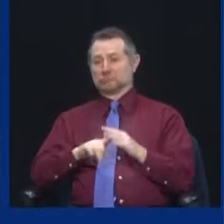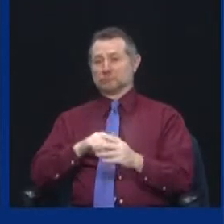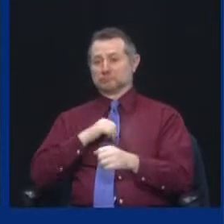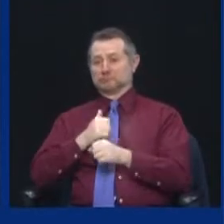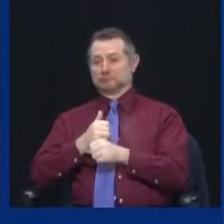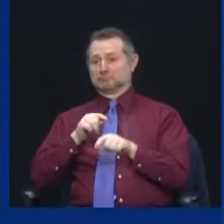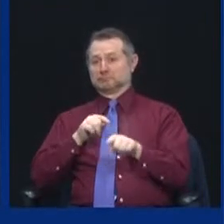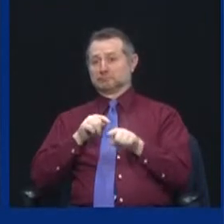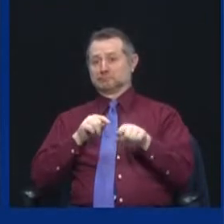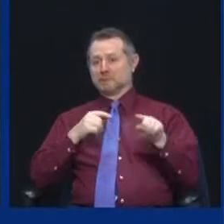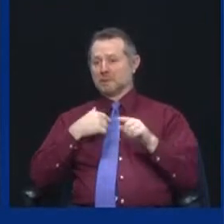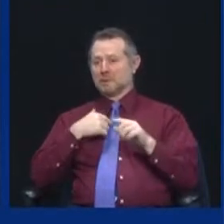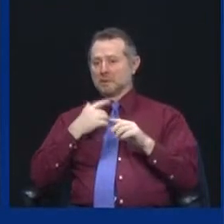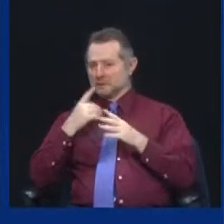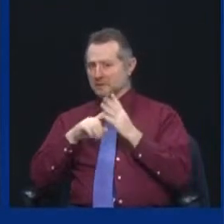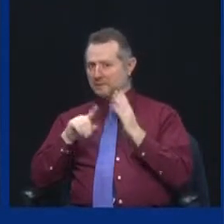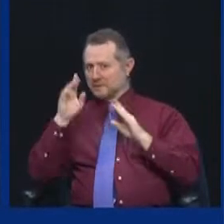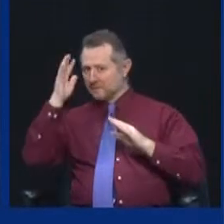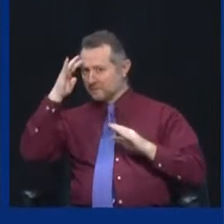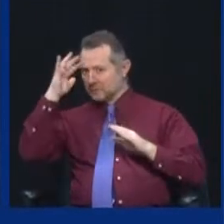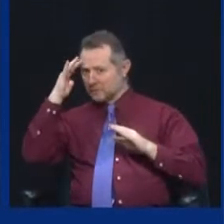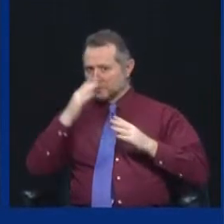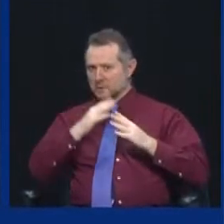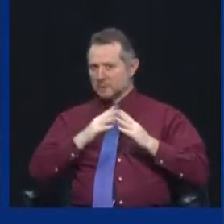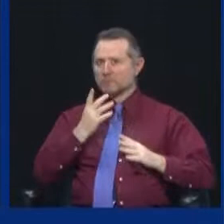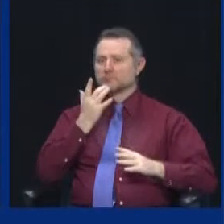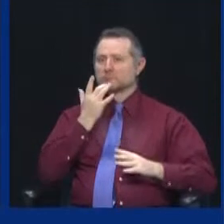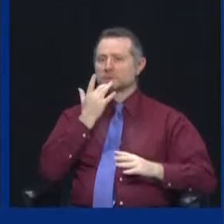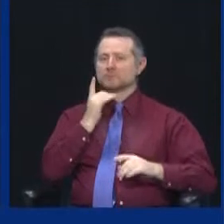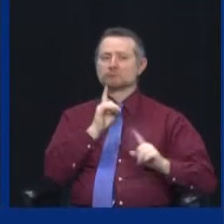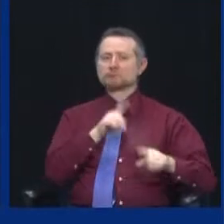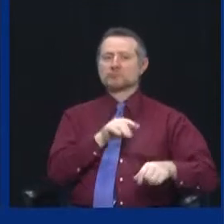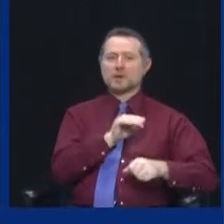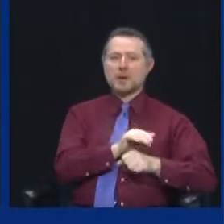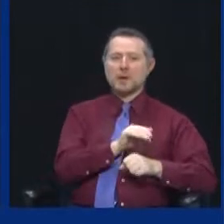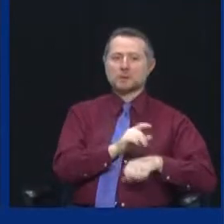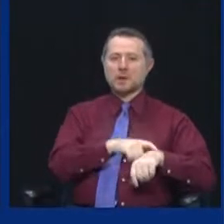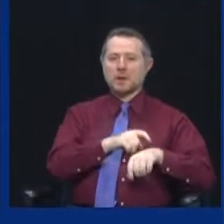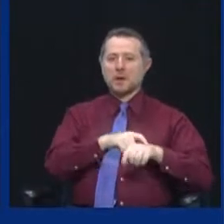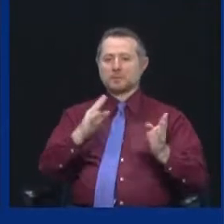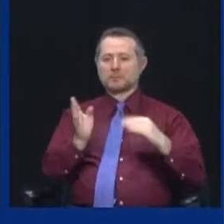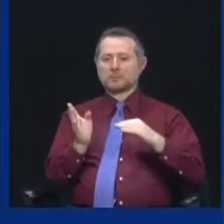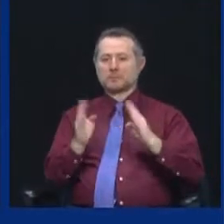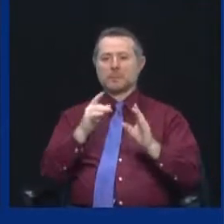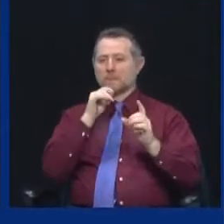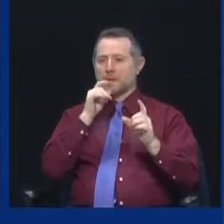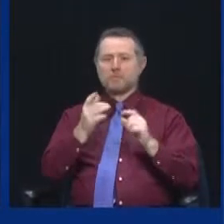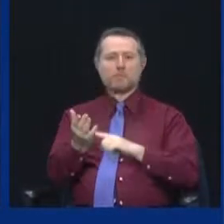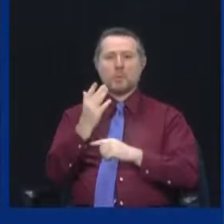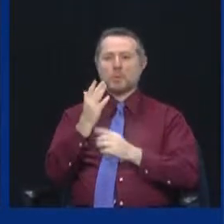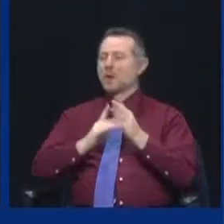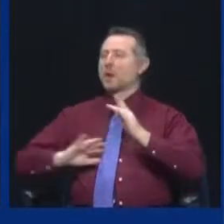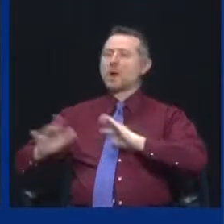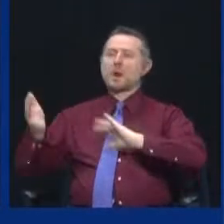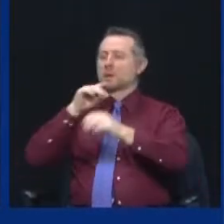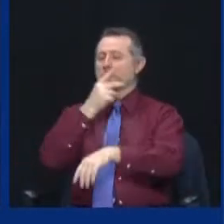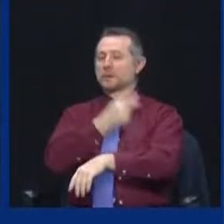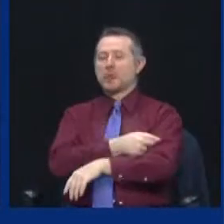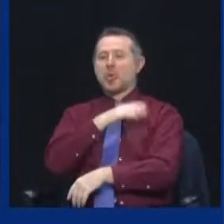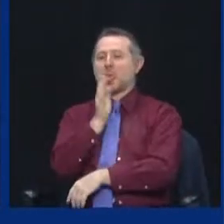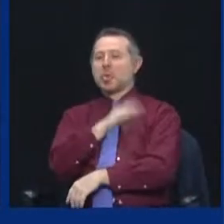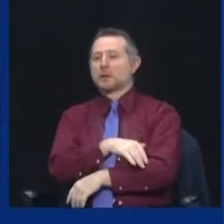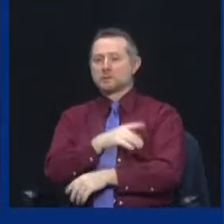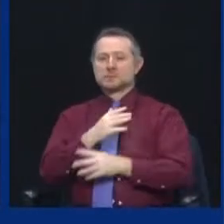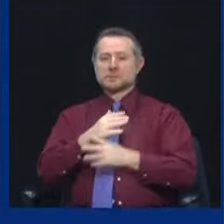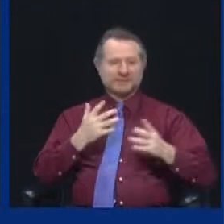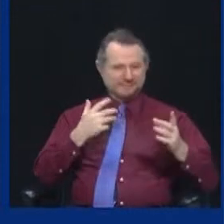Maybe people will be more likely to stop in the evening because they don't want to stop in the morning, because in the morning they're on a rush, they're a little late, they want to get to work.